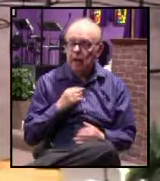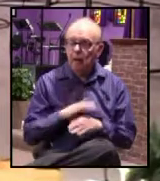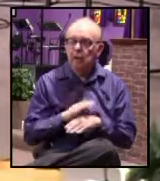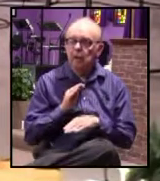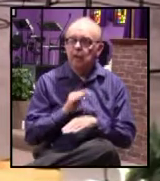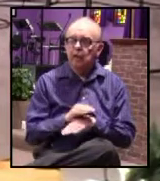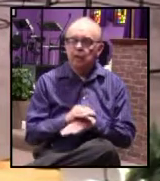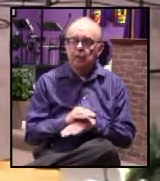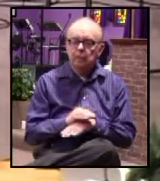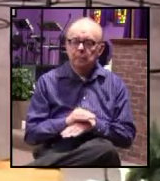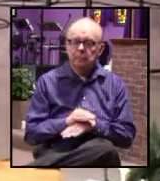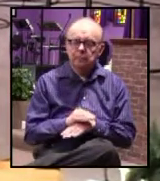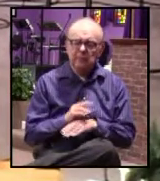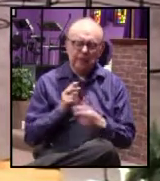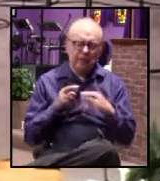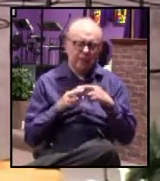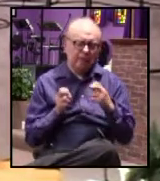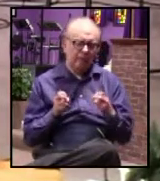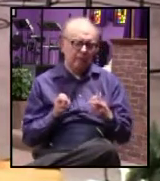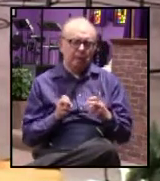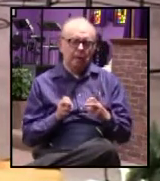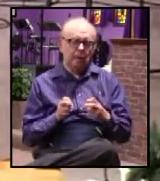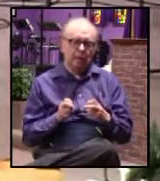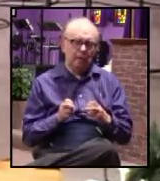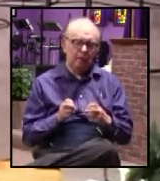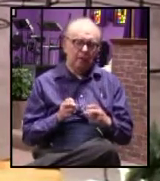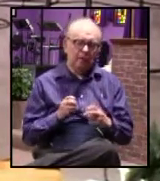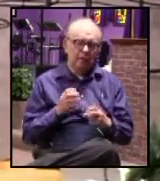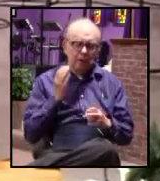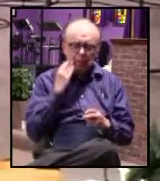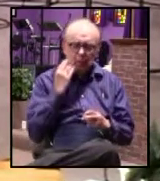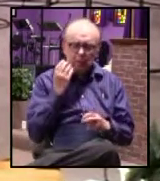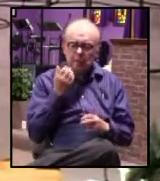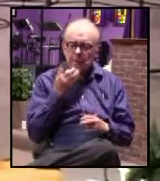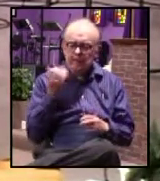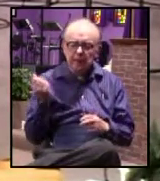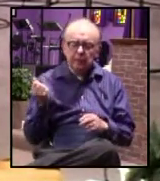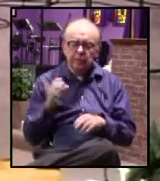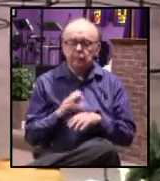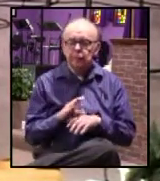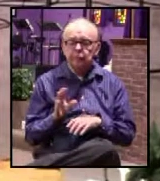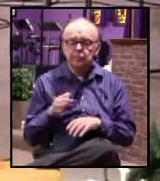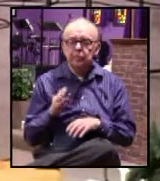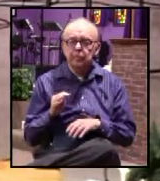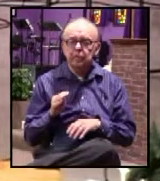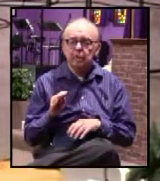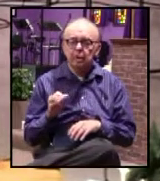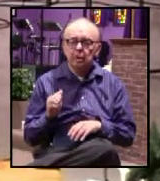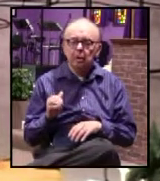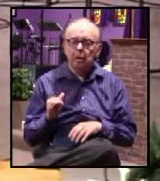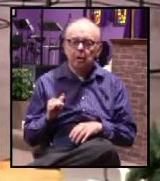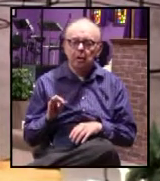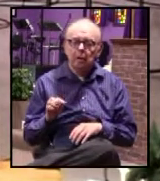I've gone through and looked. You know who the biggest church is in Mayfield?